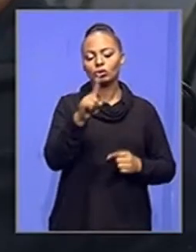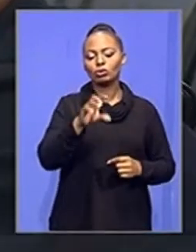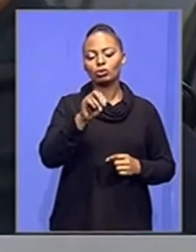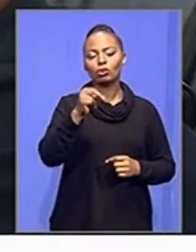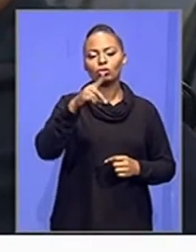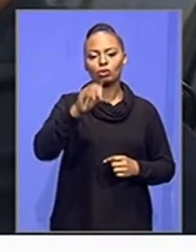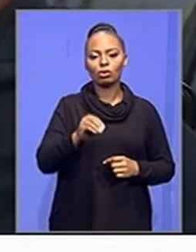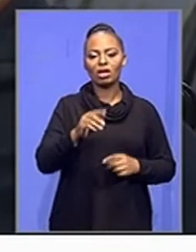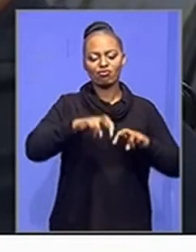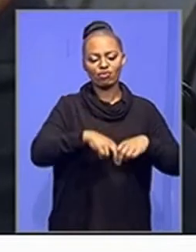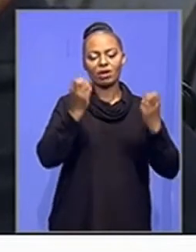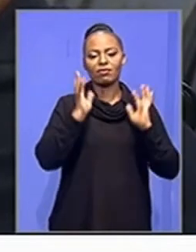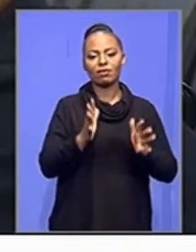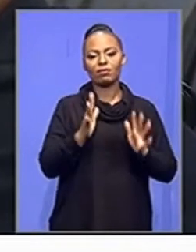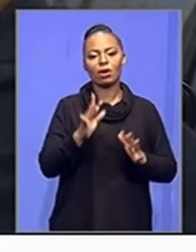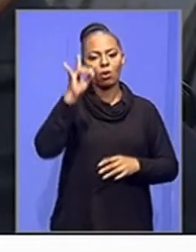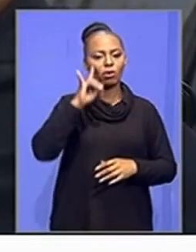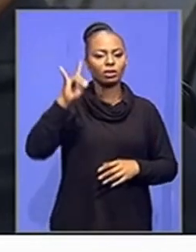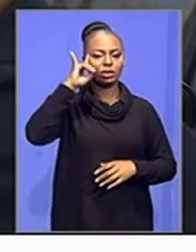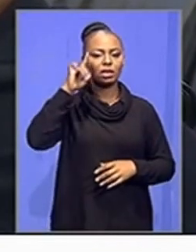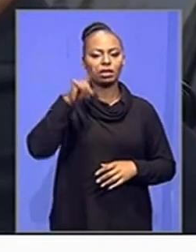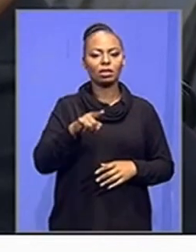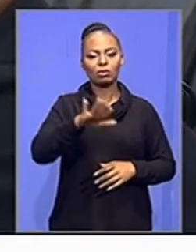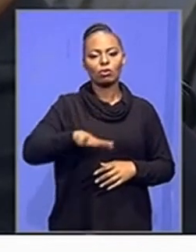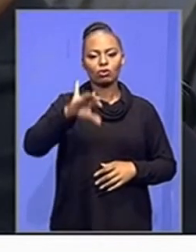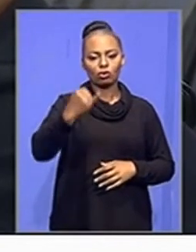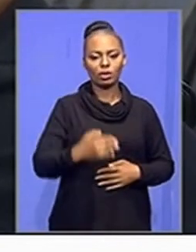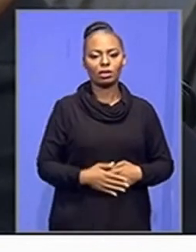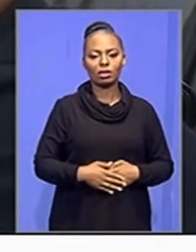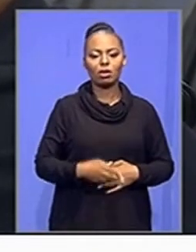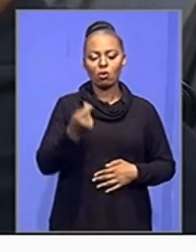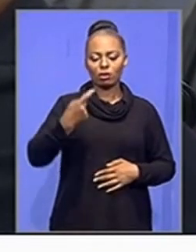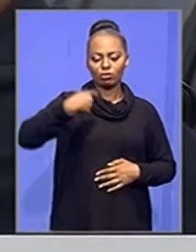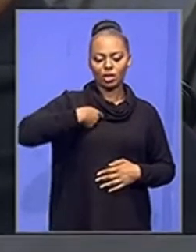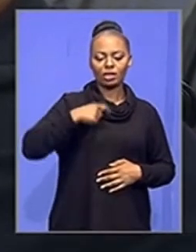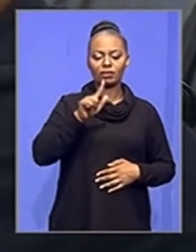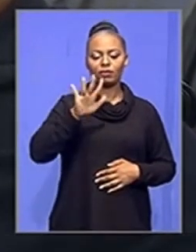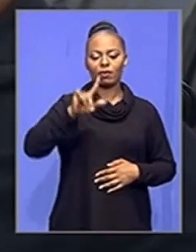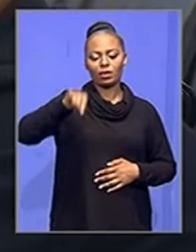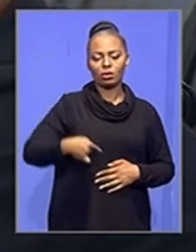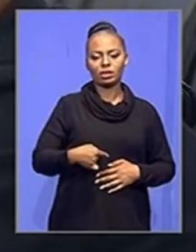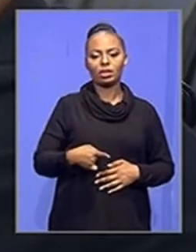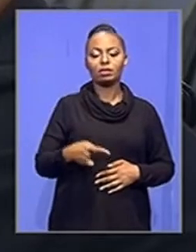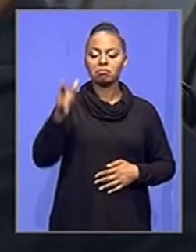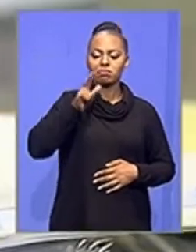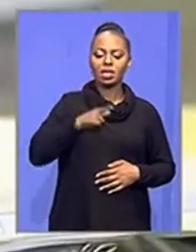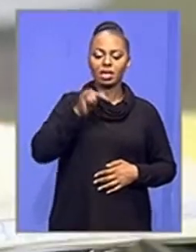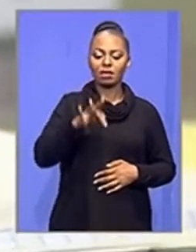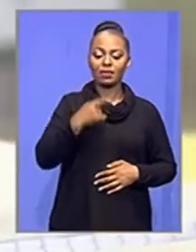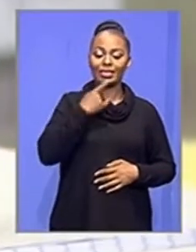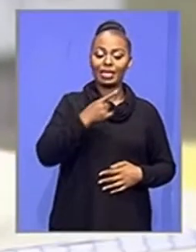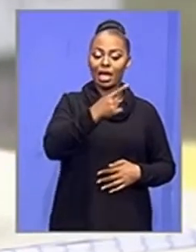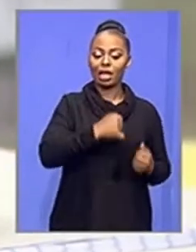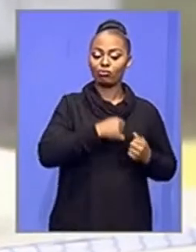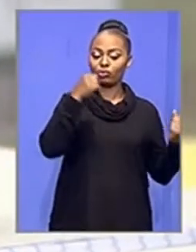He wanted to bribe me with 75,000 rand and said I shouldn't tell anyone because if I did, one of my